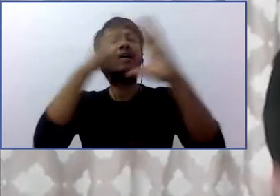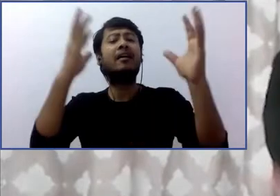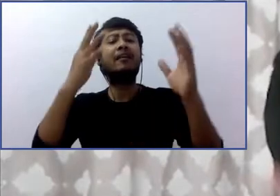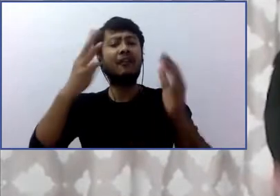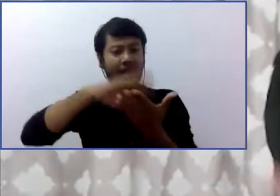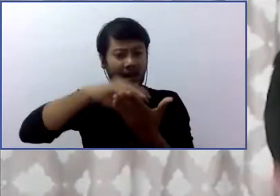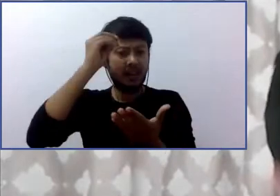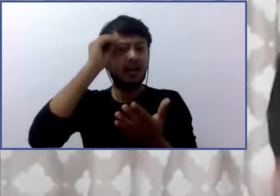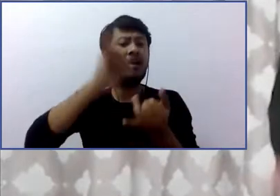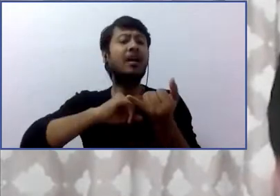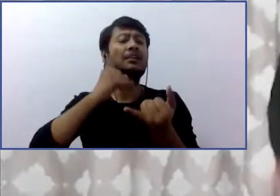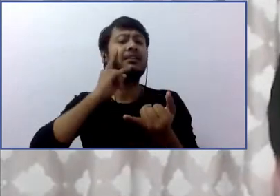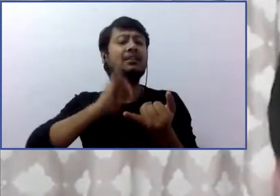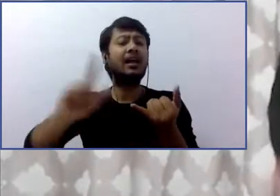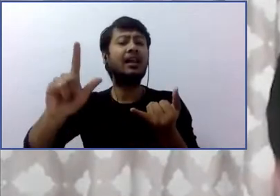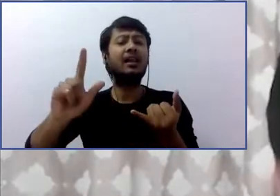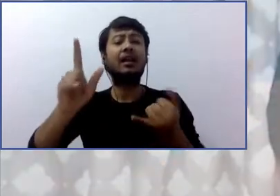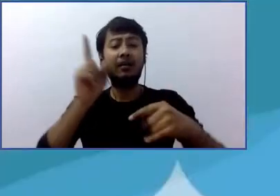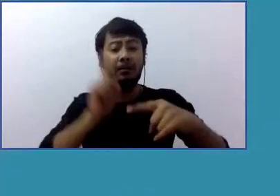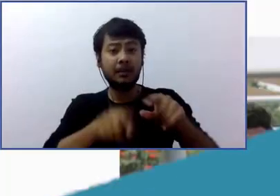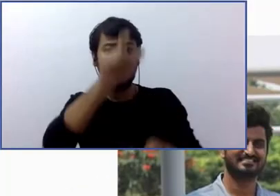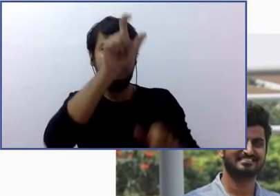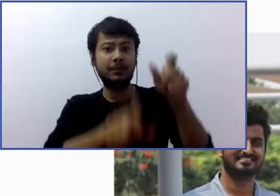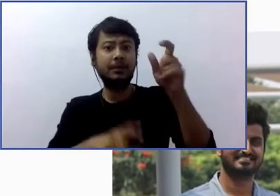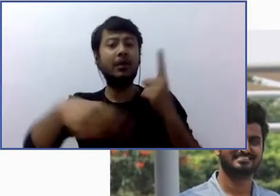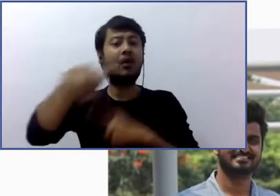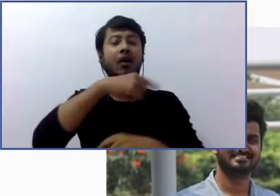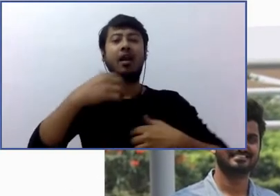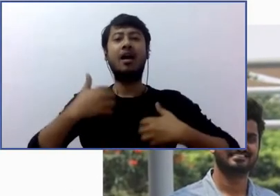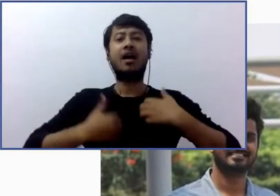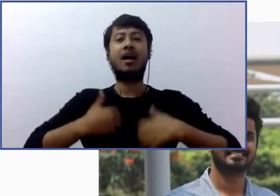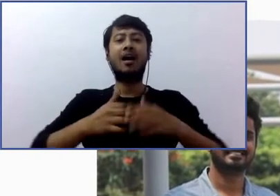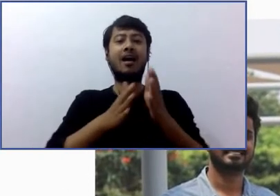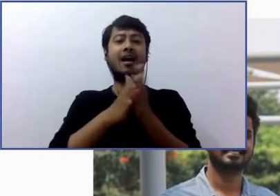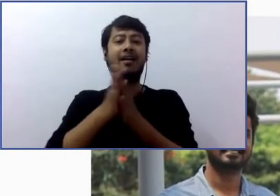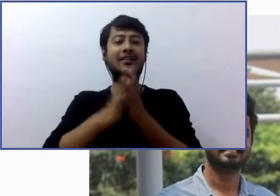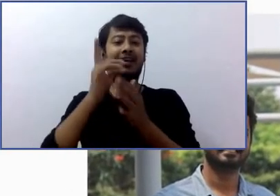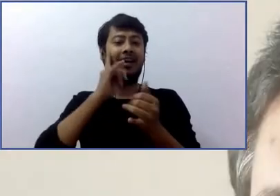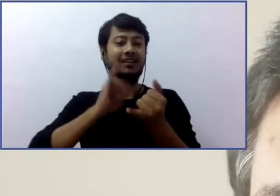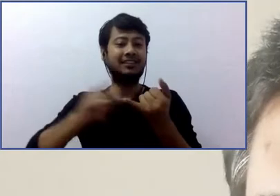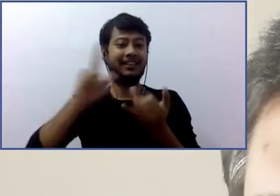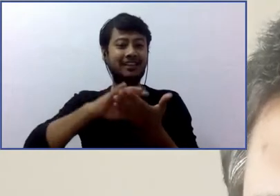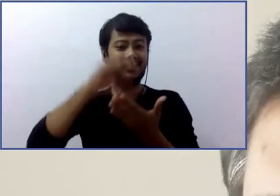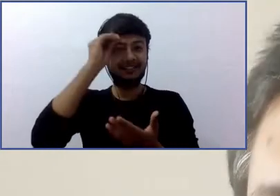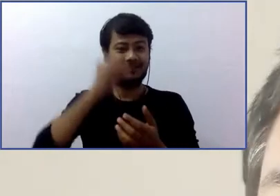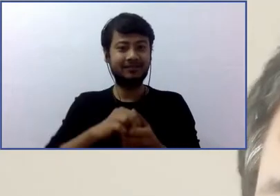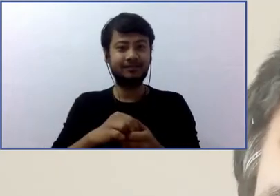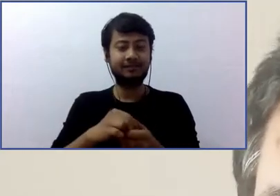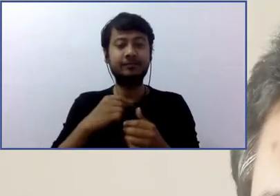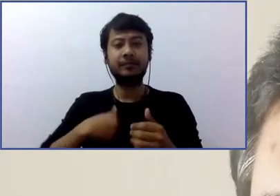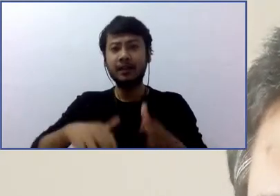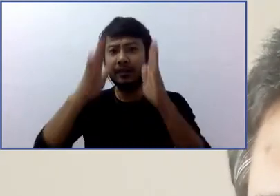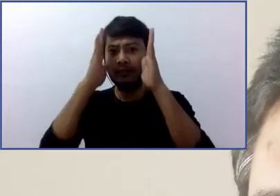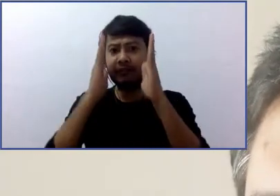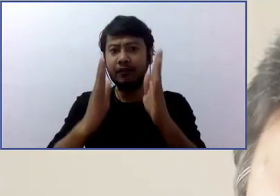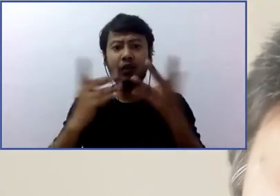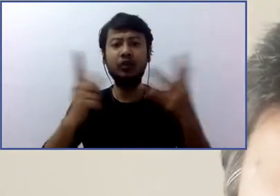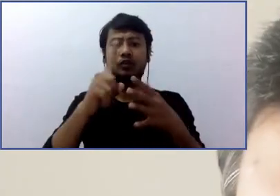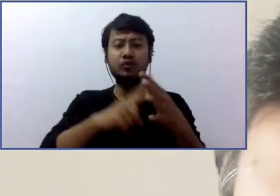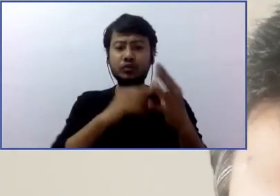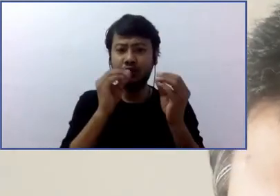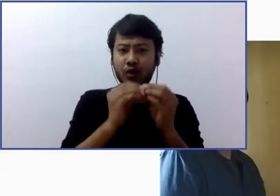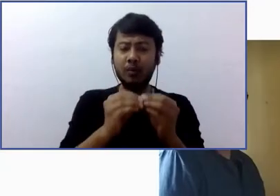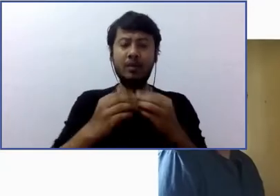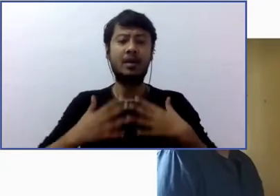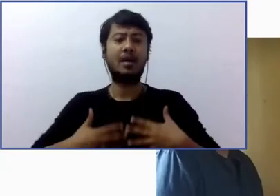and fun experience while they're learning the language. Our focus area is on livelihood, health and education for persons